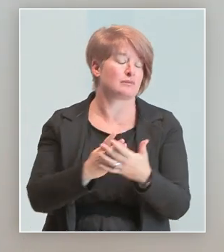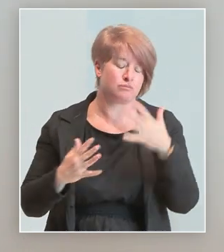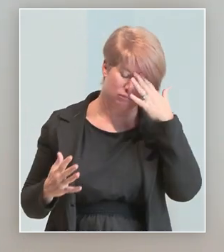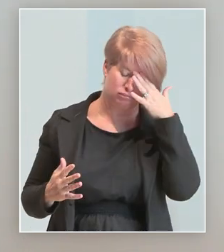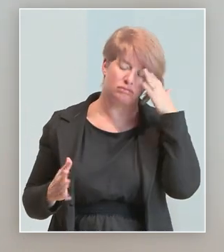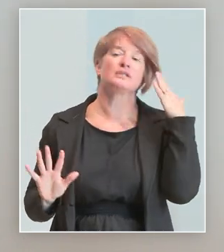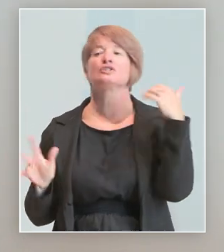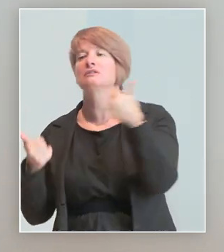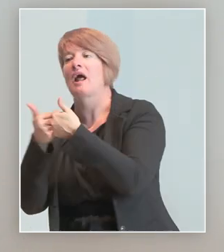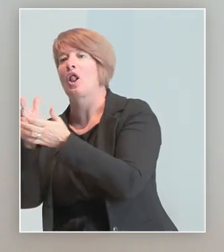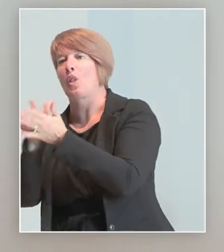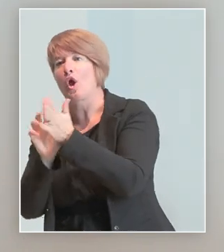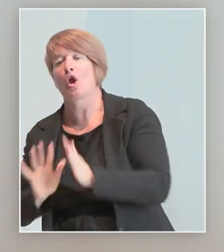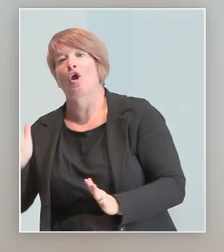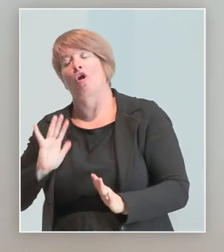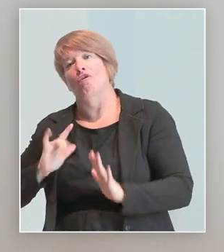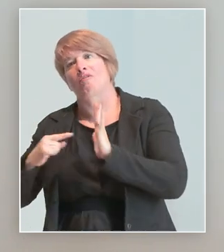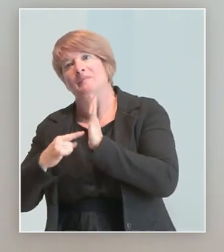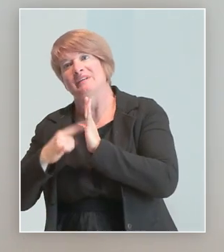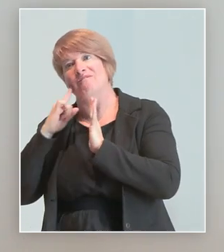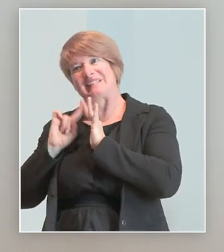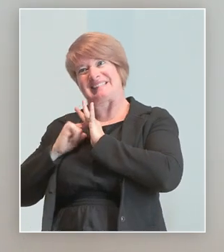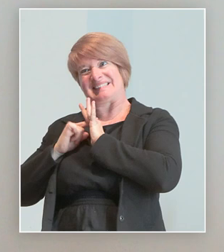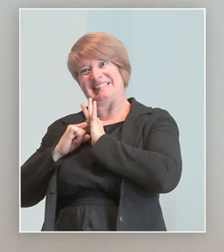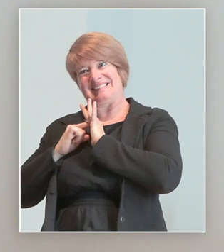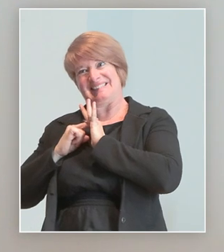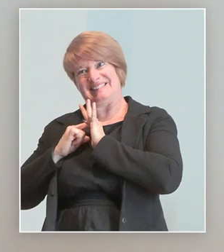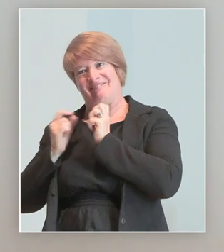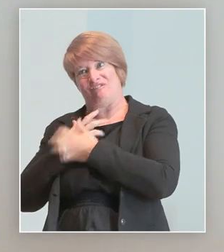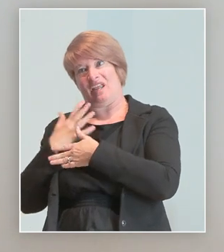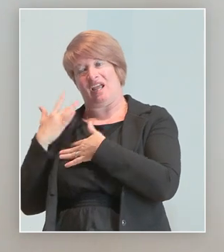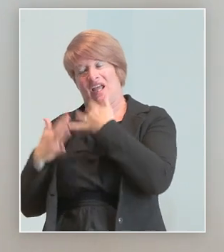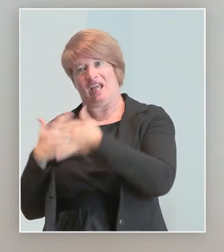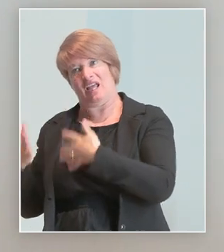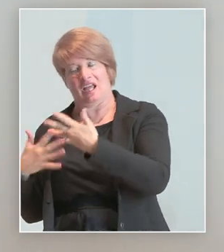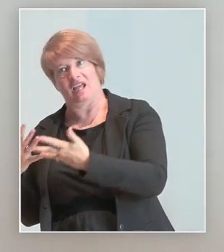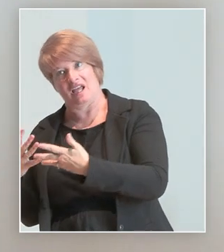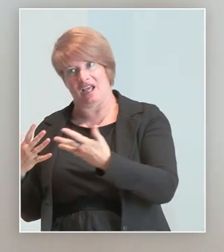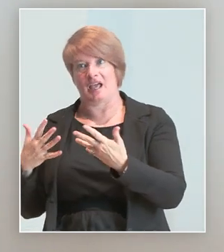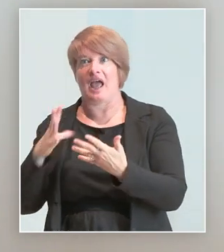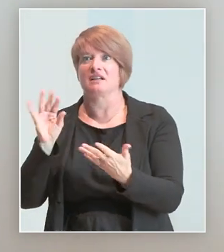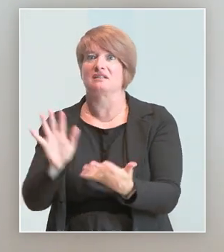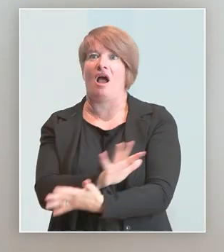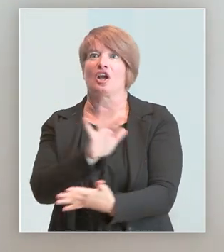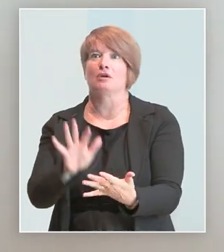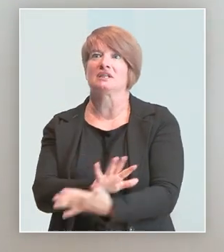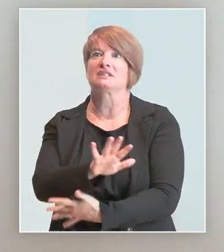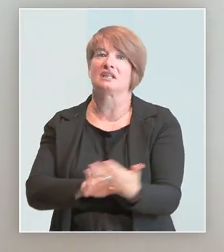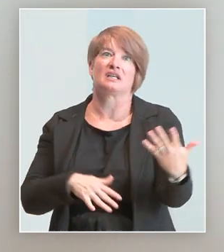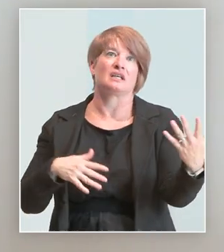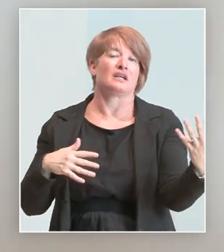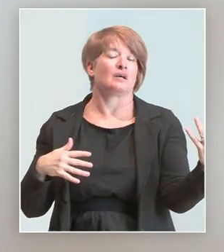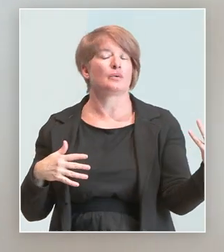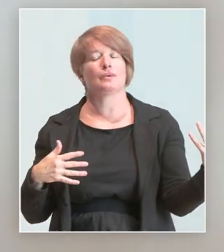also challenging the lawyer who represented me for the early parts of this, in addition to several documents marching in and out